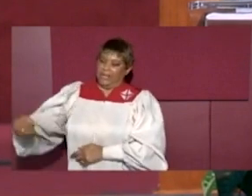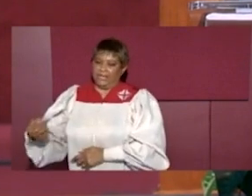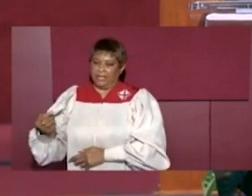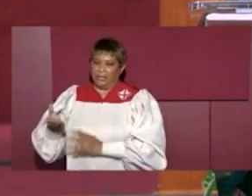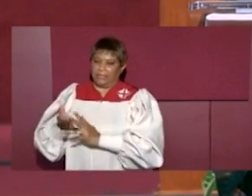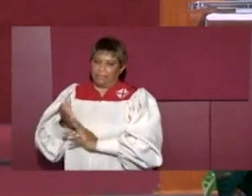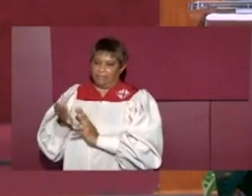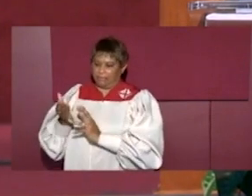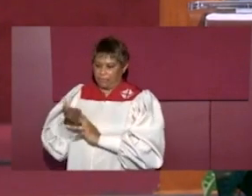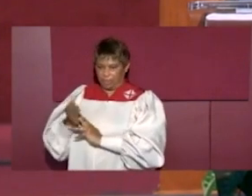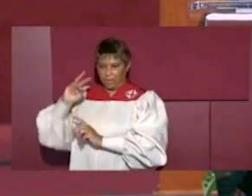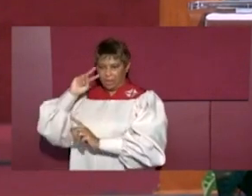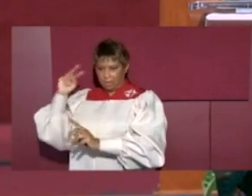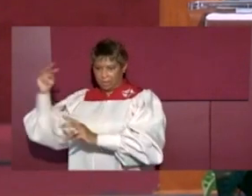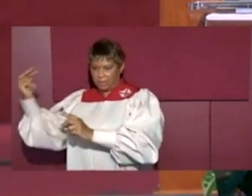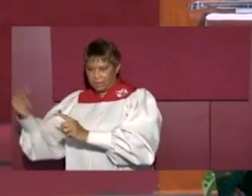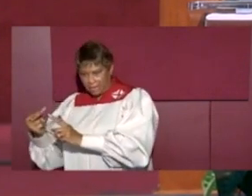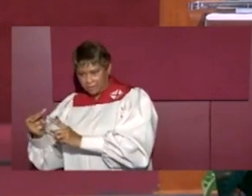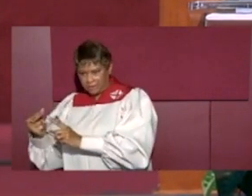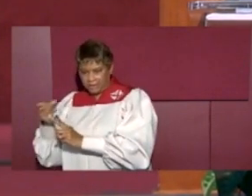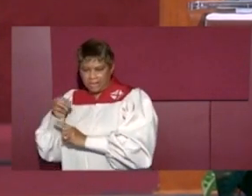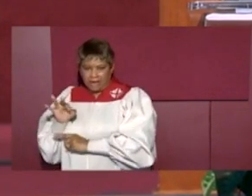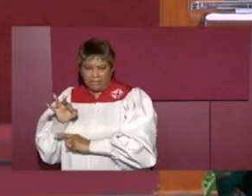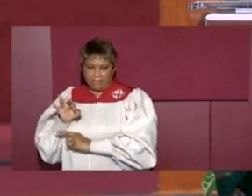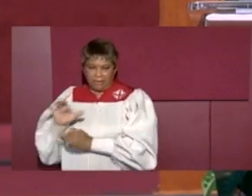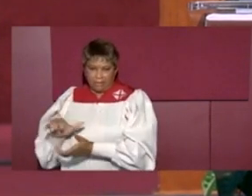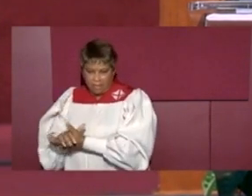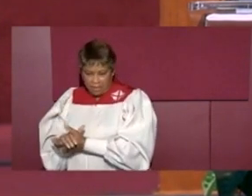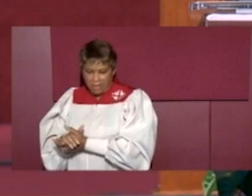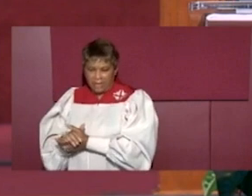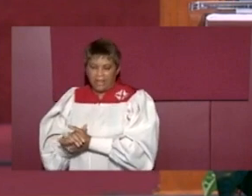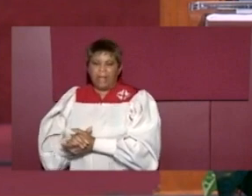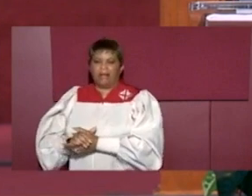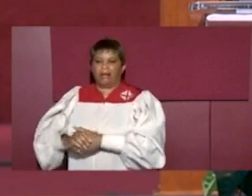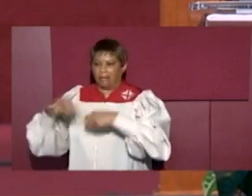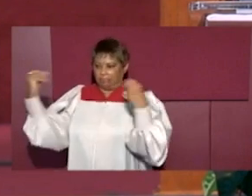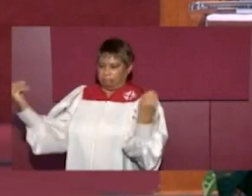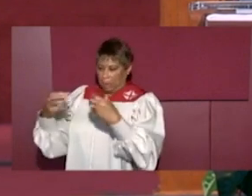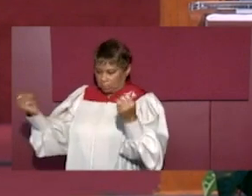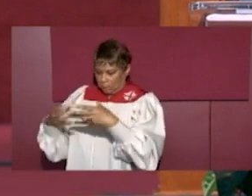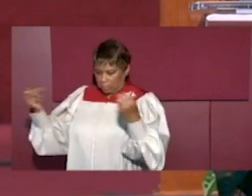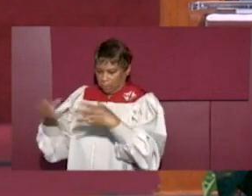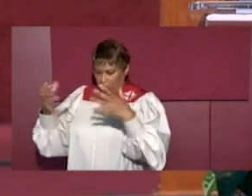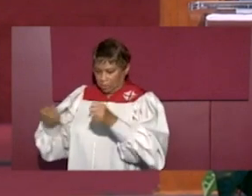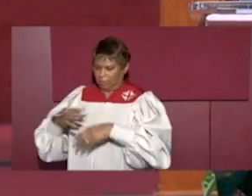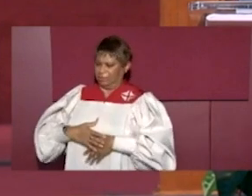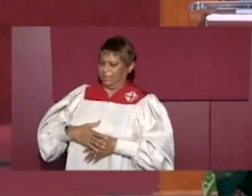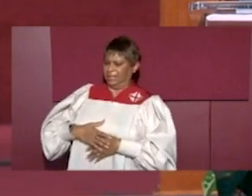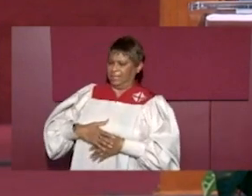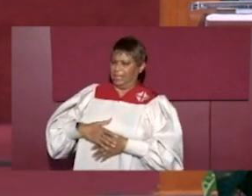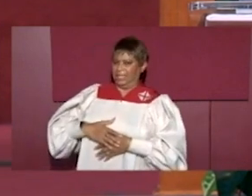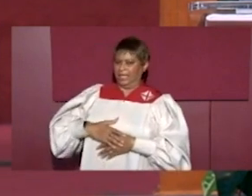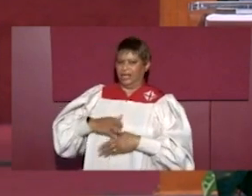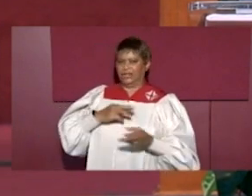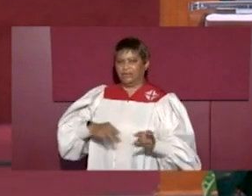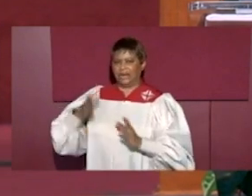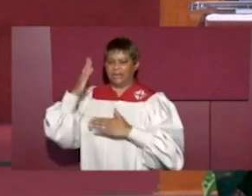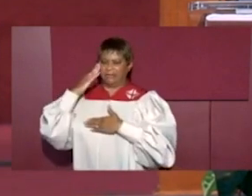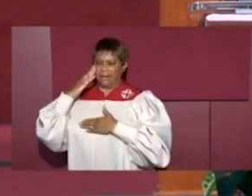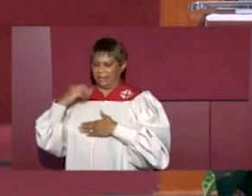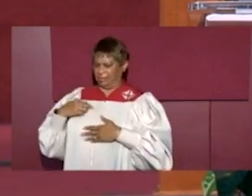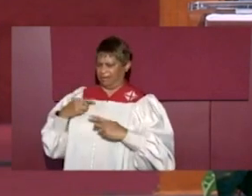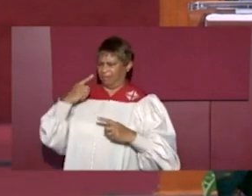if you've been married. Some of your best arguments ended with you going to bed saying, I think we both were saying the same thing, but you can't admit